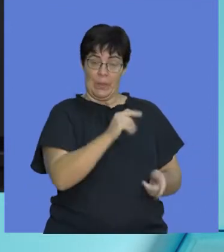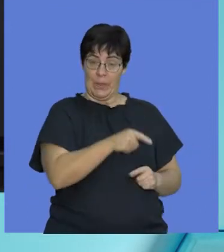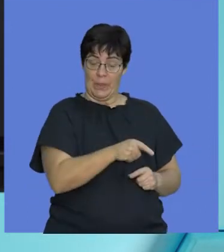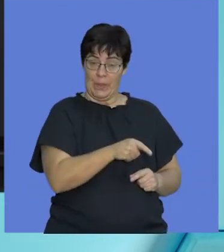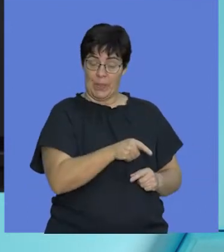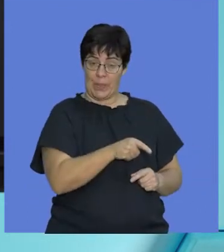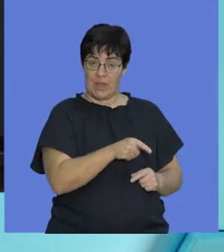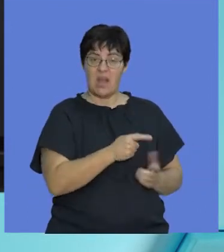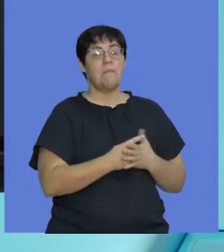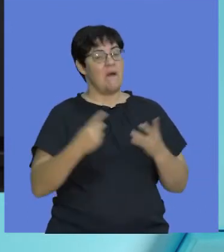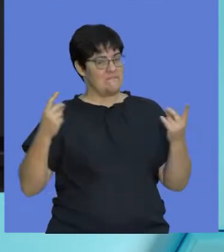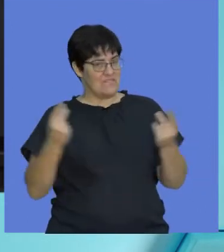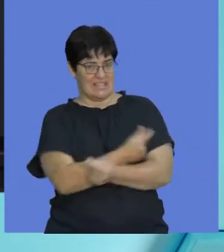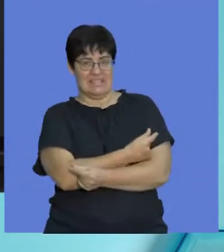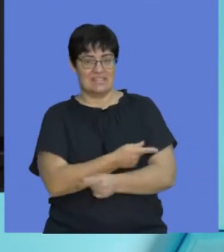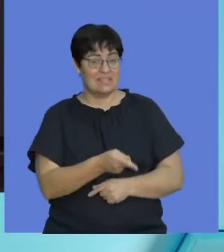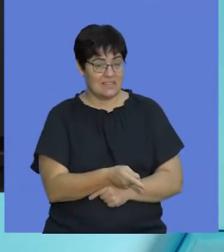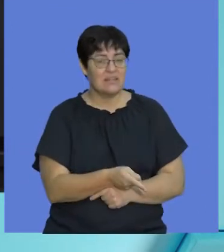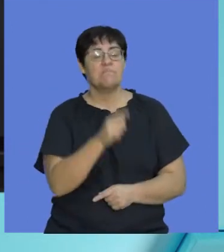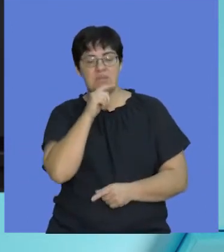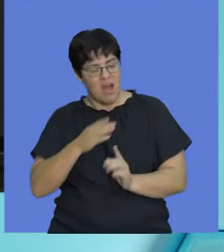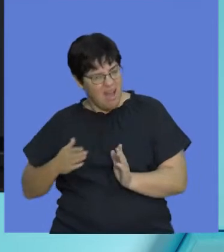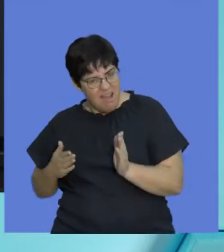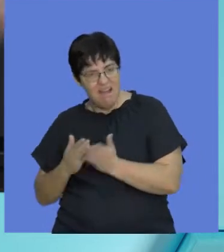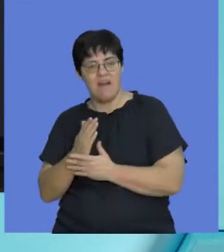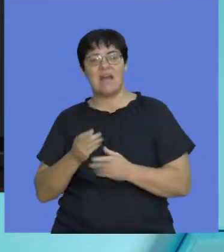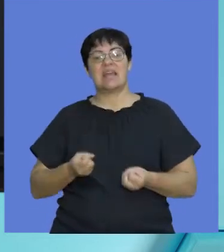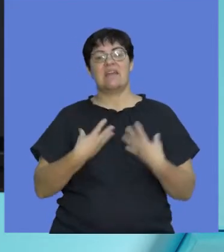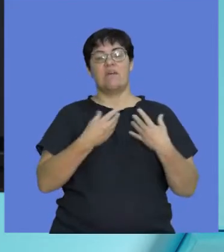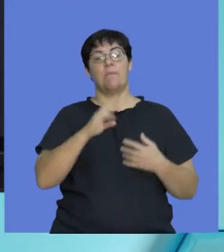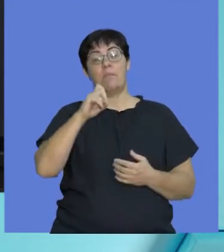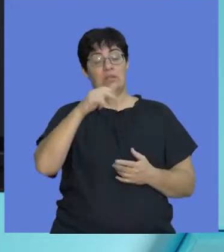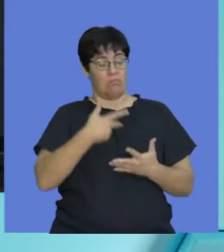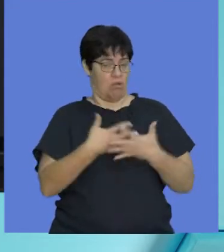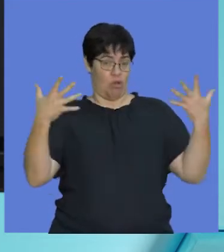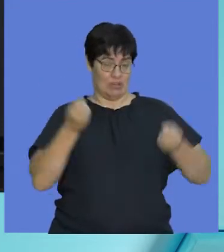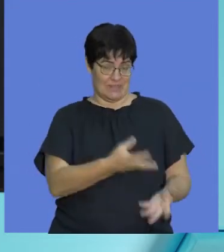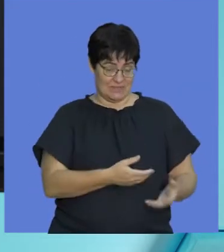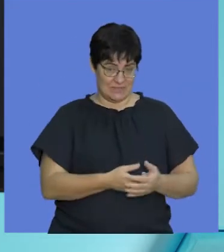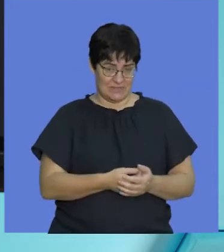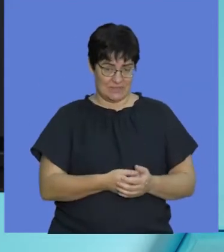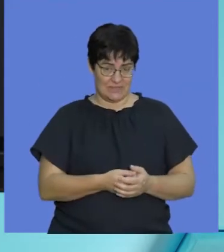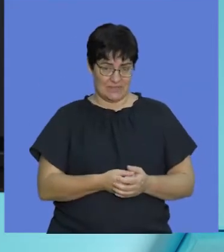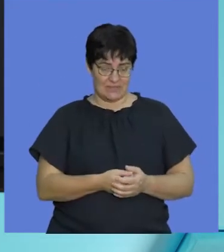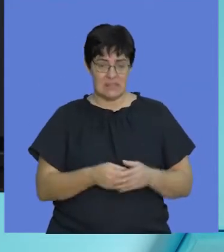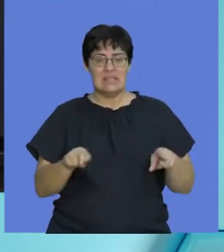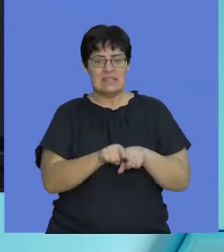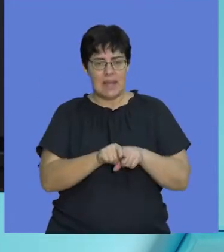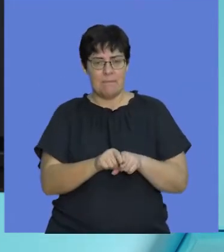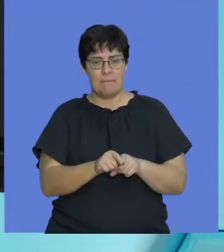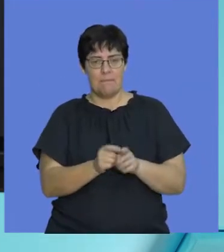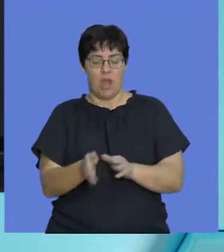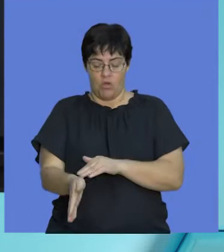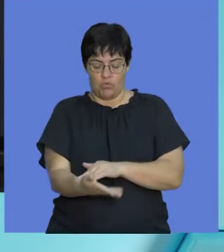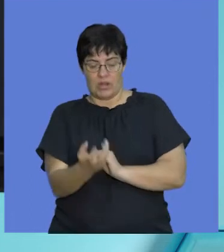though they're smaller, they're faster, gives them a lot of momentum, okay? Same with